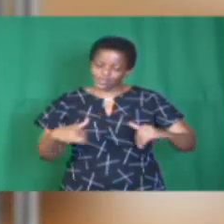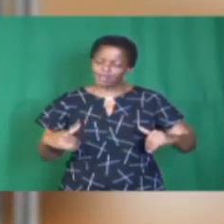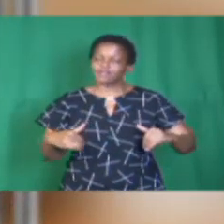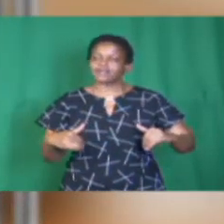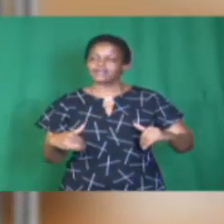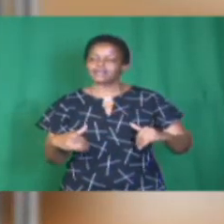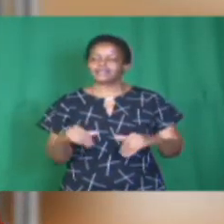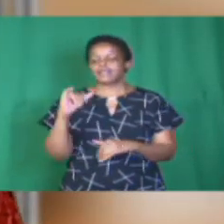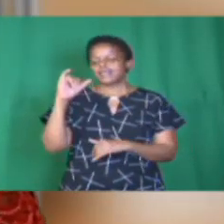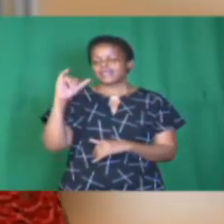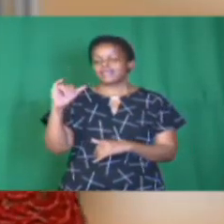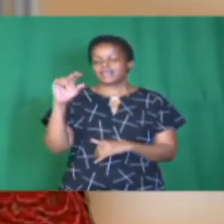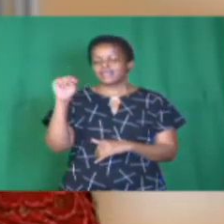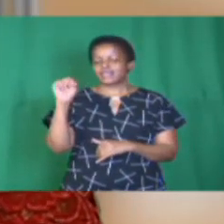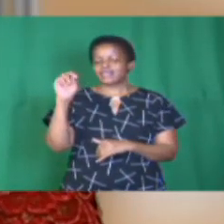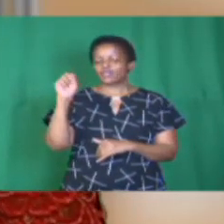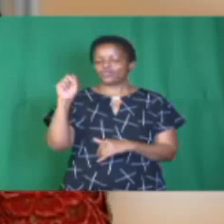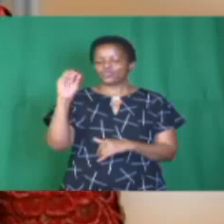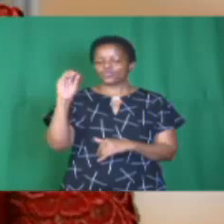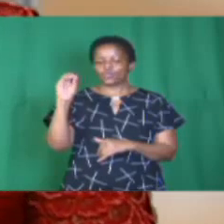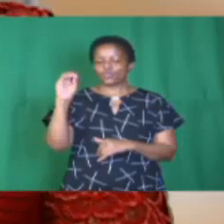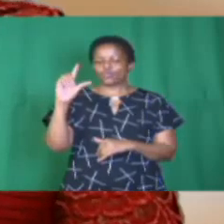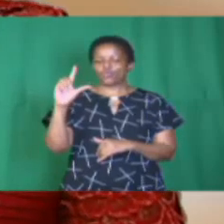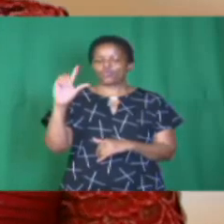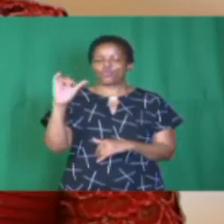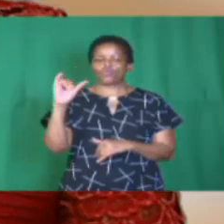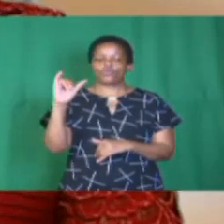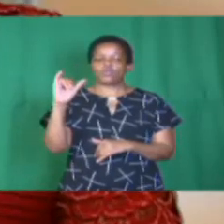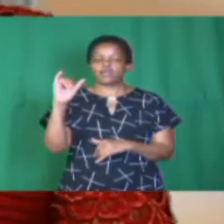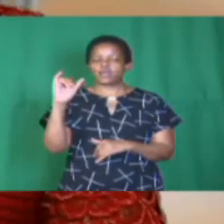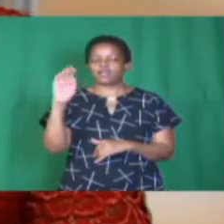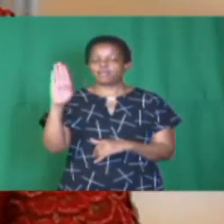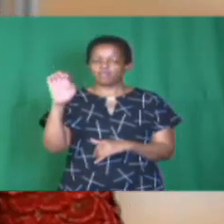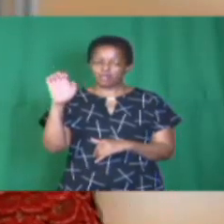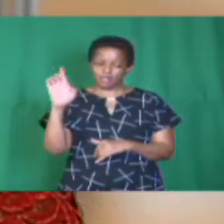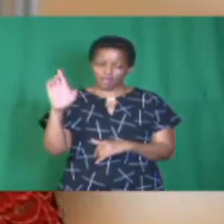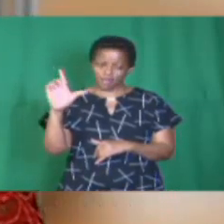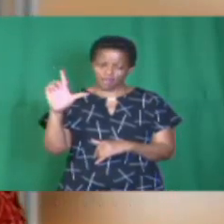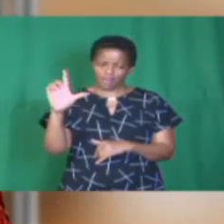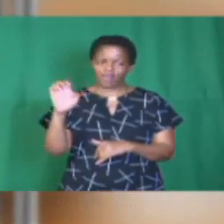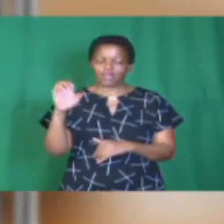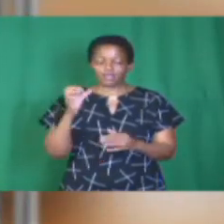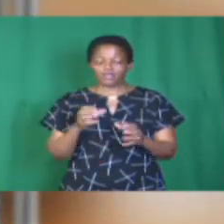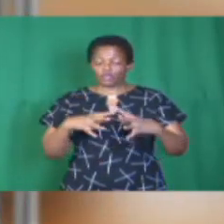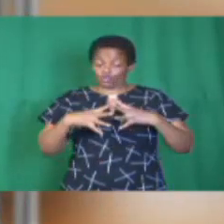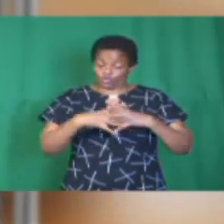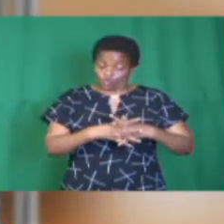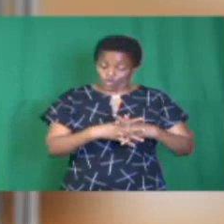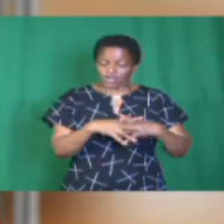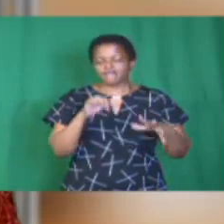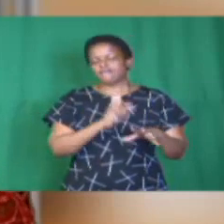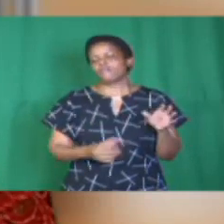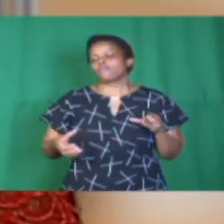solid from a liquid. We say it is used to separate an insoluble solid from a